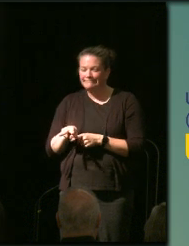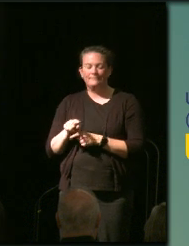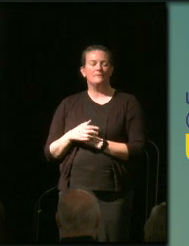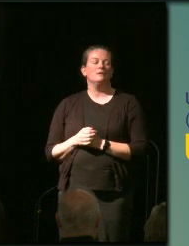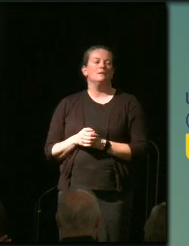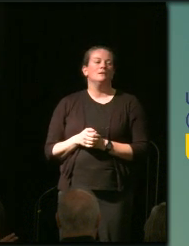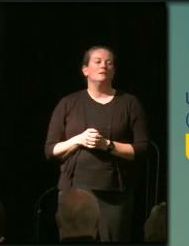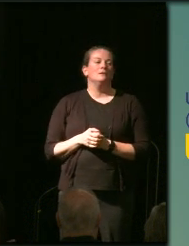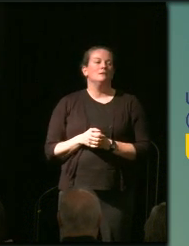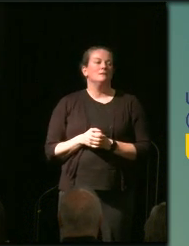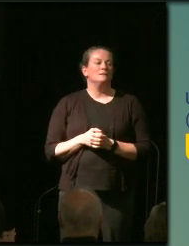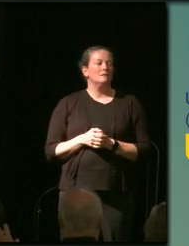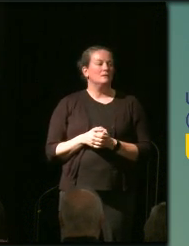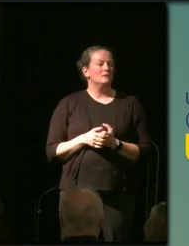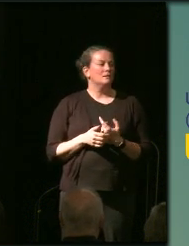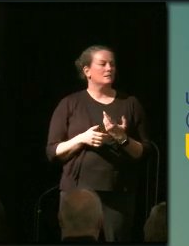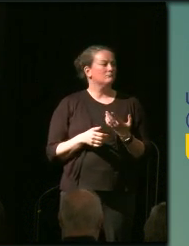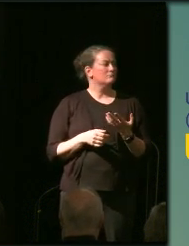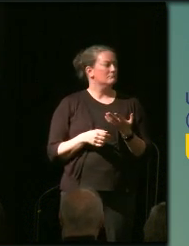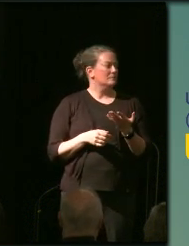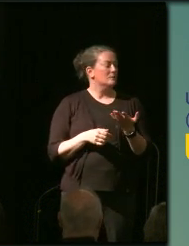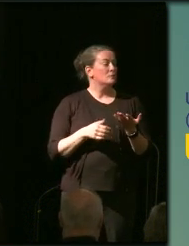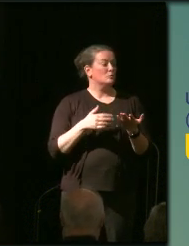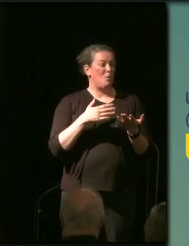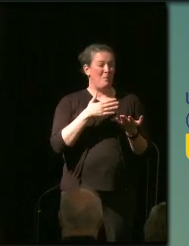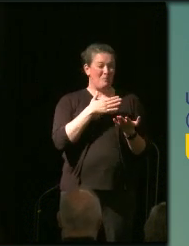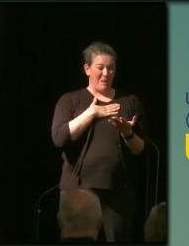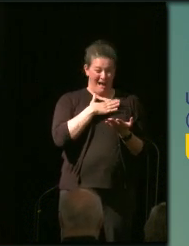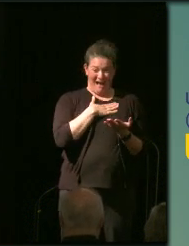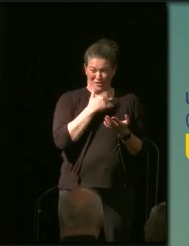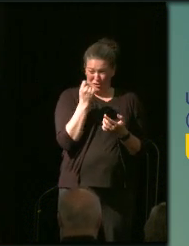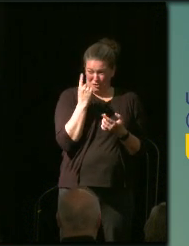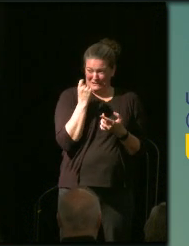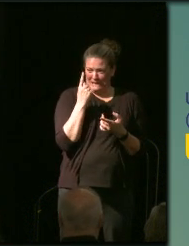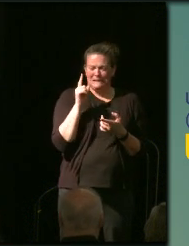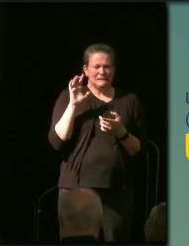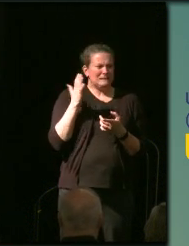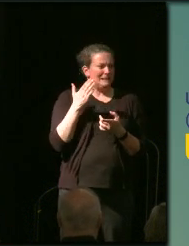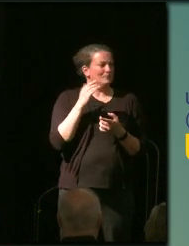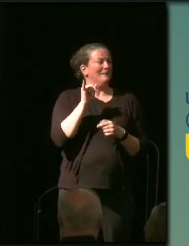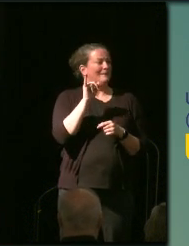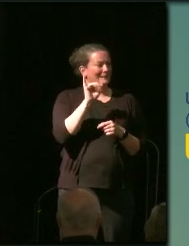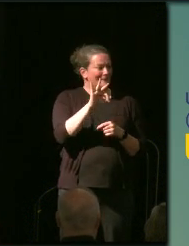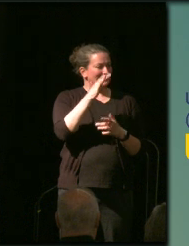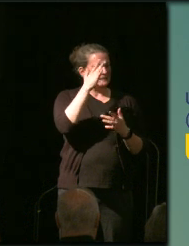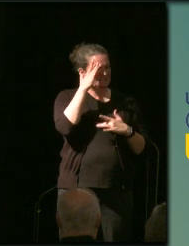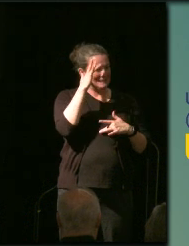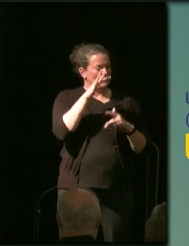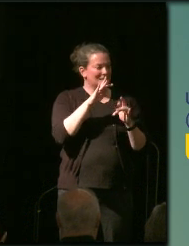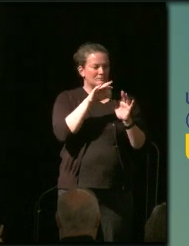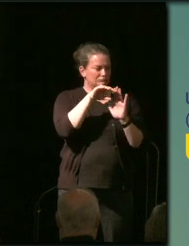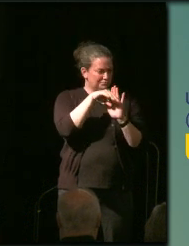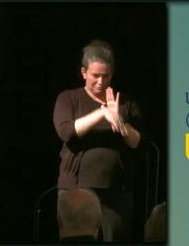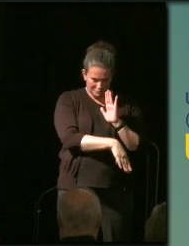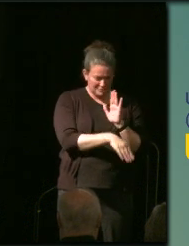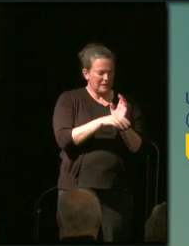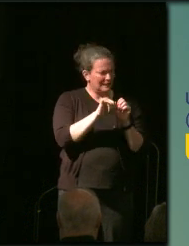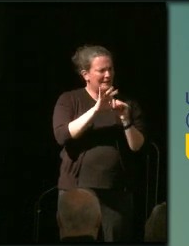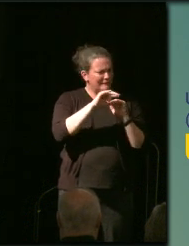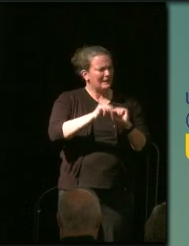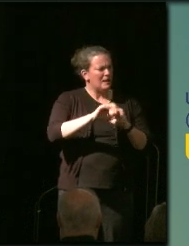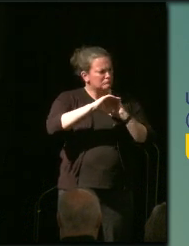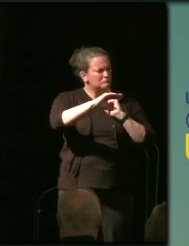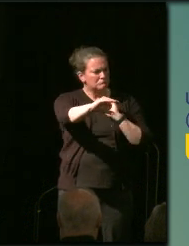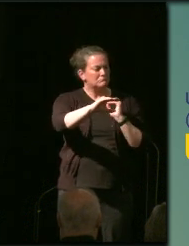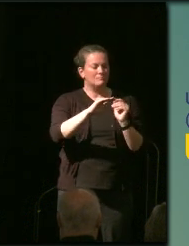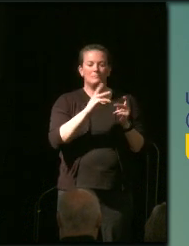of the community, everyone's pretty happy if we can find a way to slow the disease down, and I hope every one of those therapies works. To be clear, I think we're all in this together. I want every one